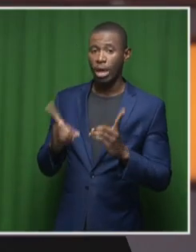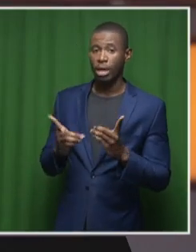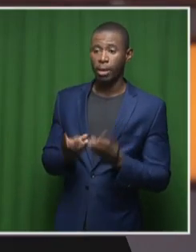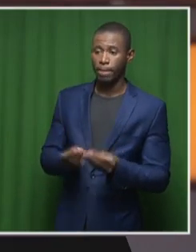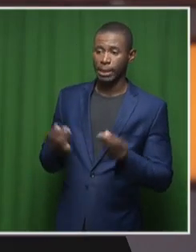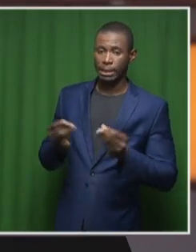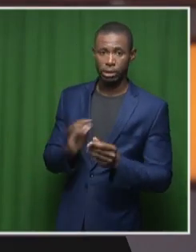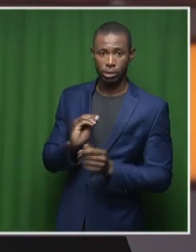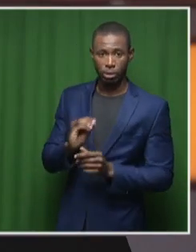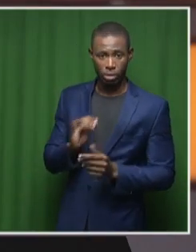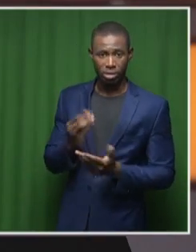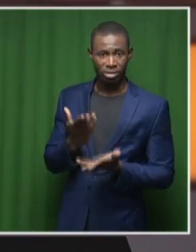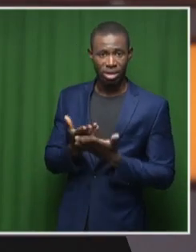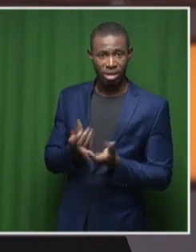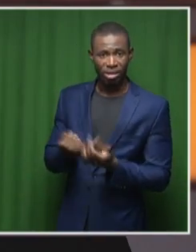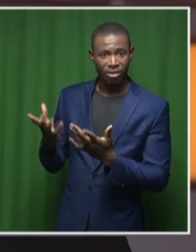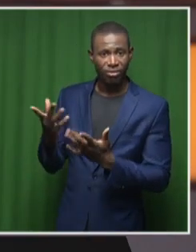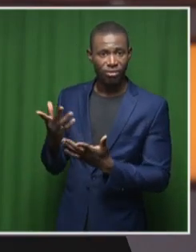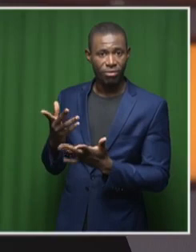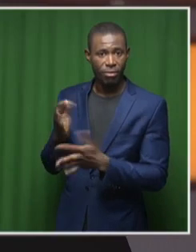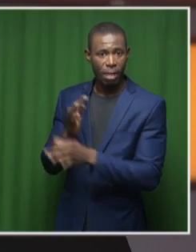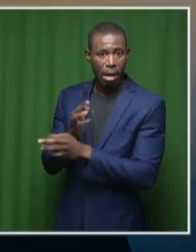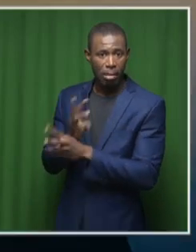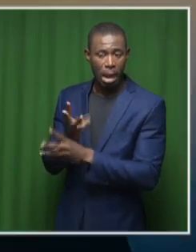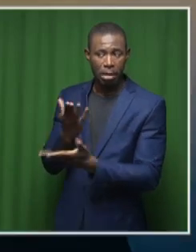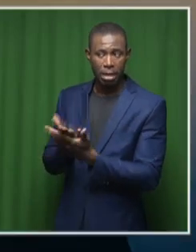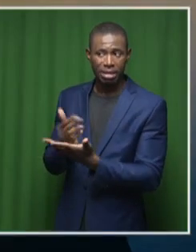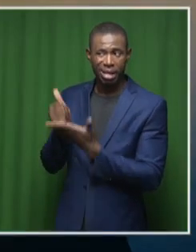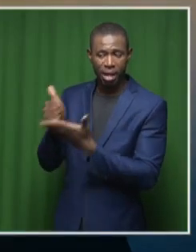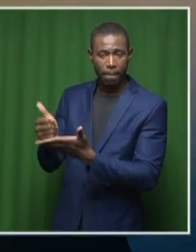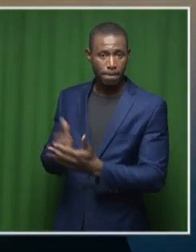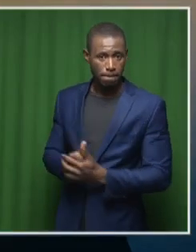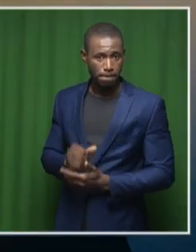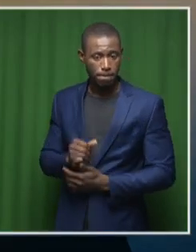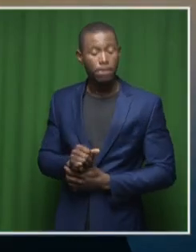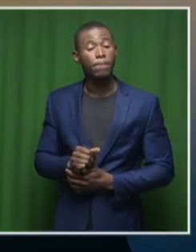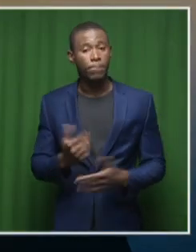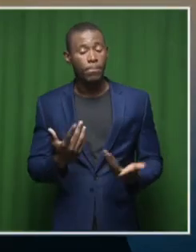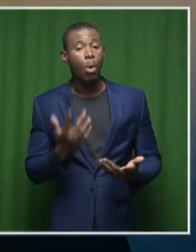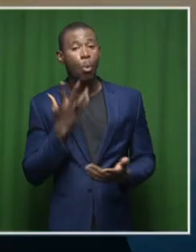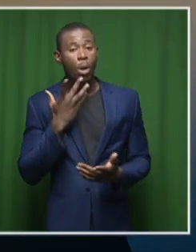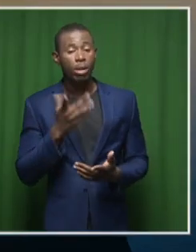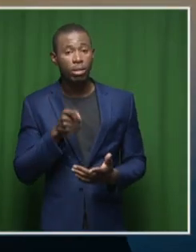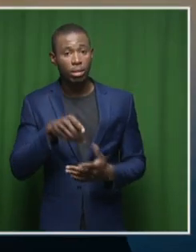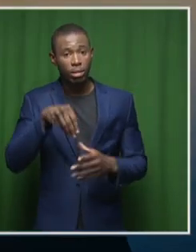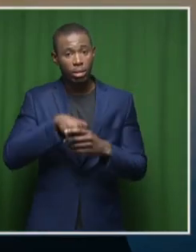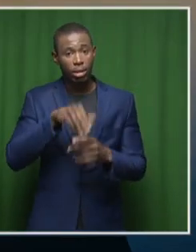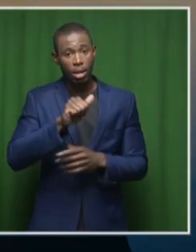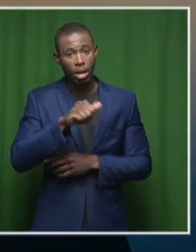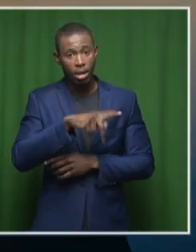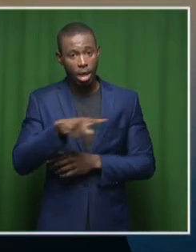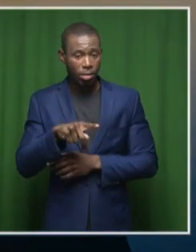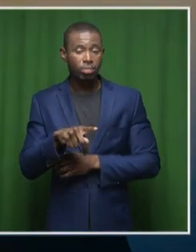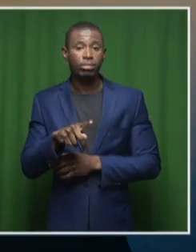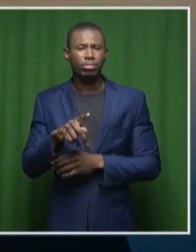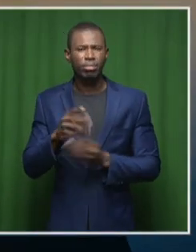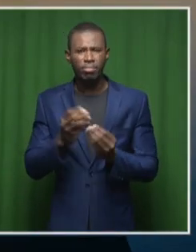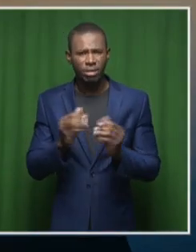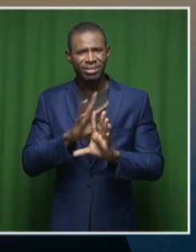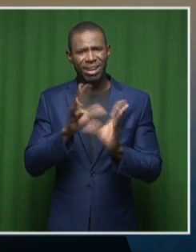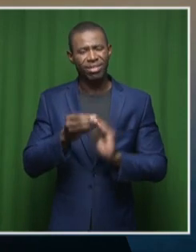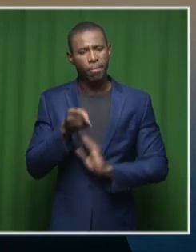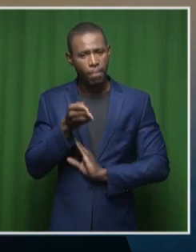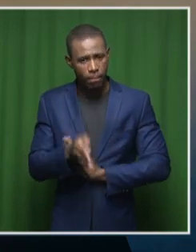them navigate these topics with their children? Yes, so in our safety center, all of that material is there. We